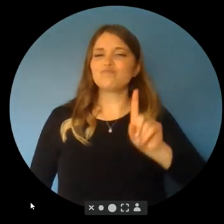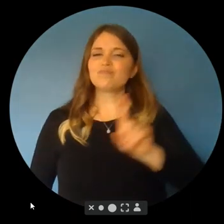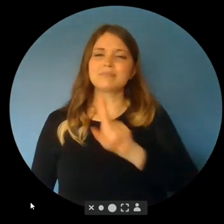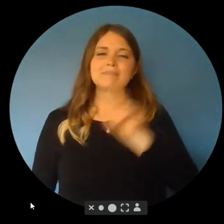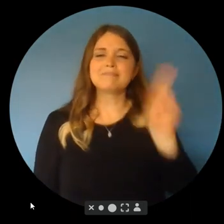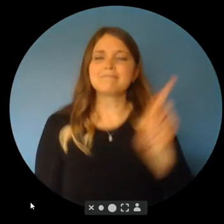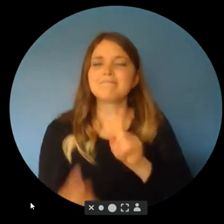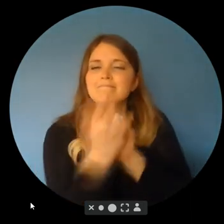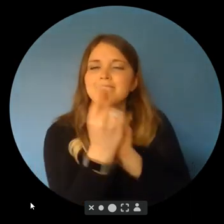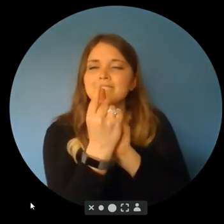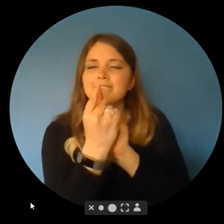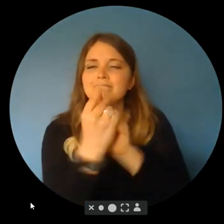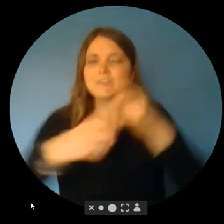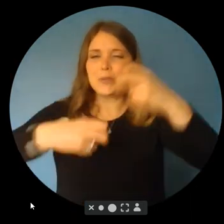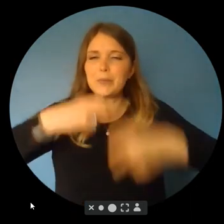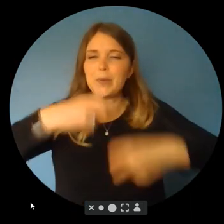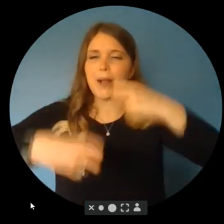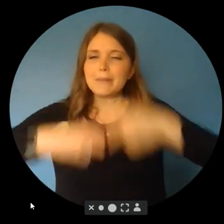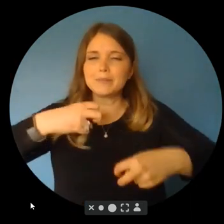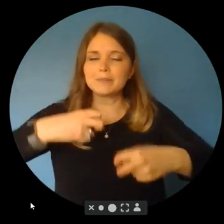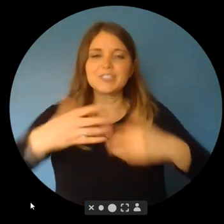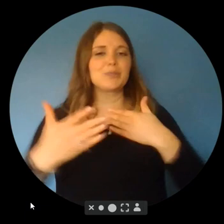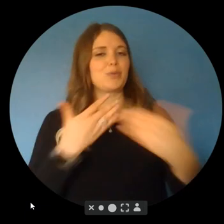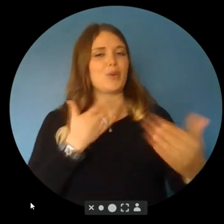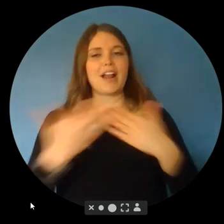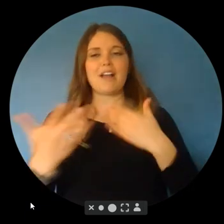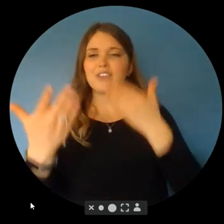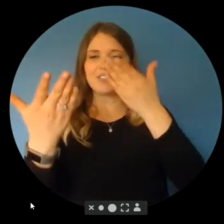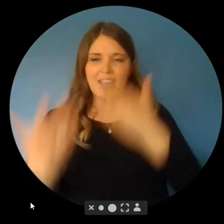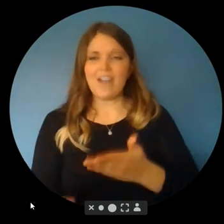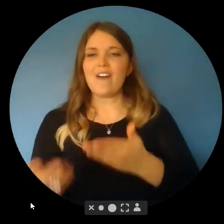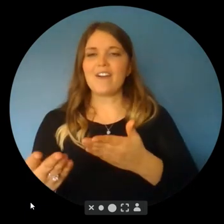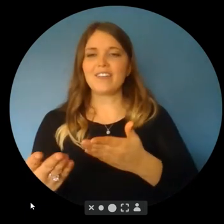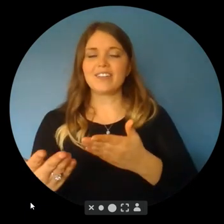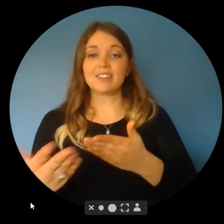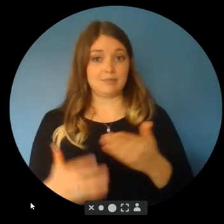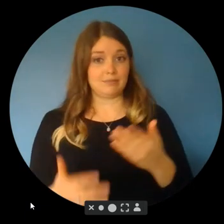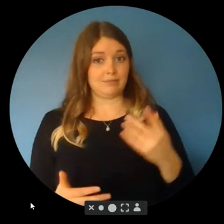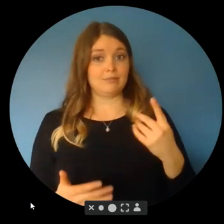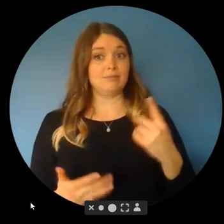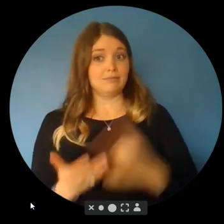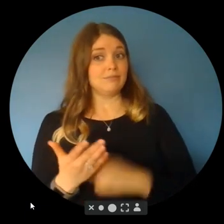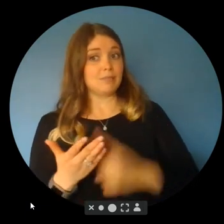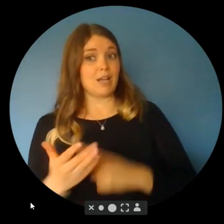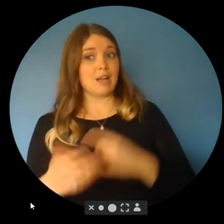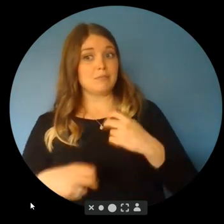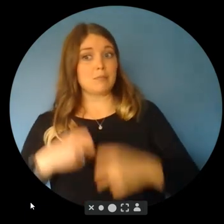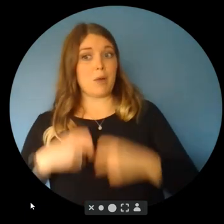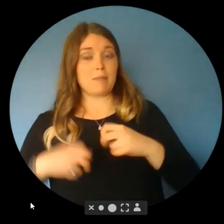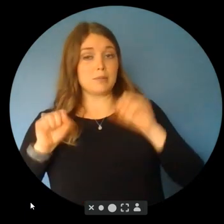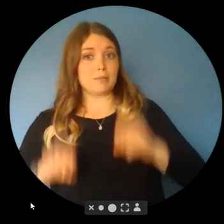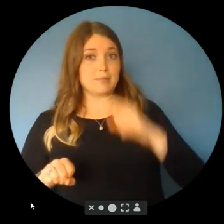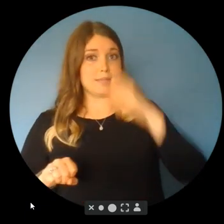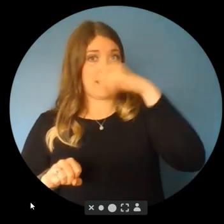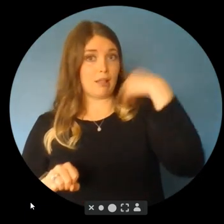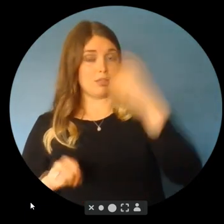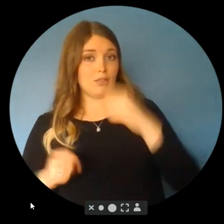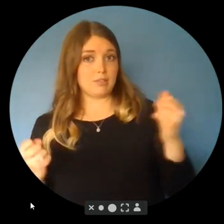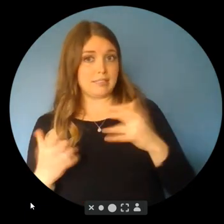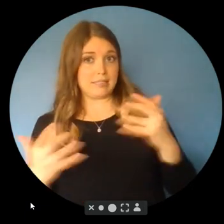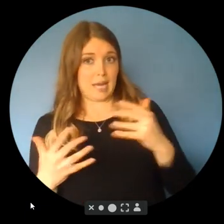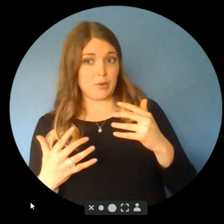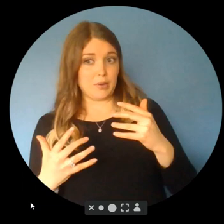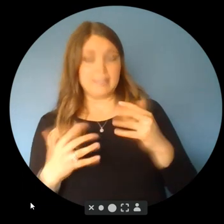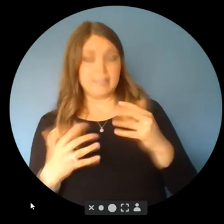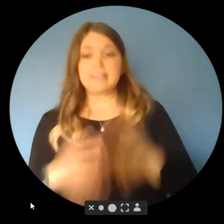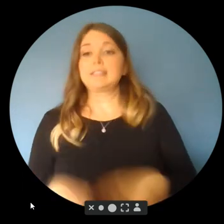problems. Whatever they are. Yeah, sometimes problems can look scary like that, can't they? No? It's important